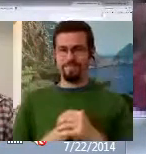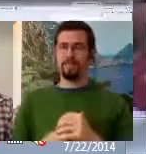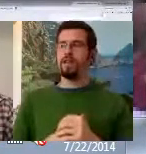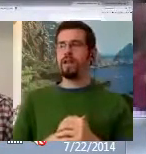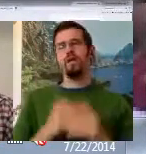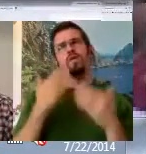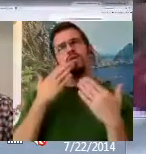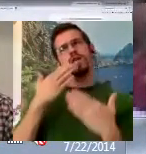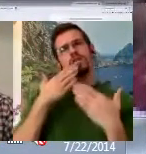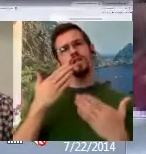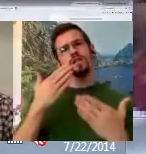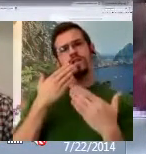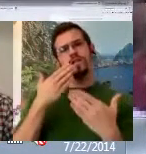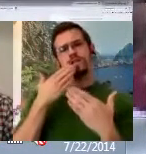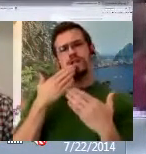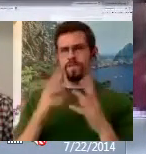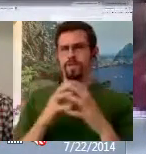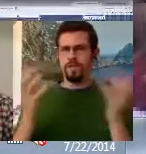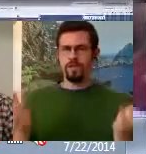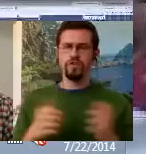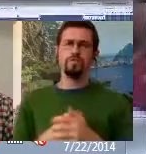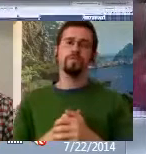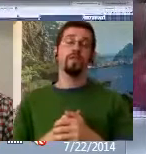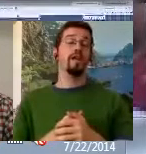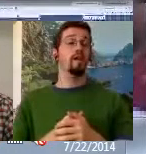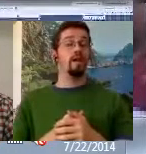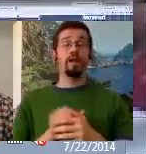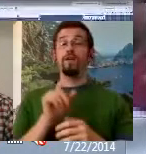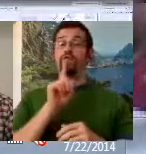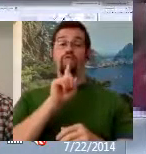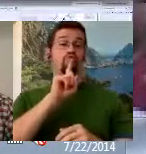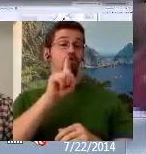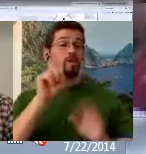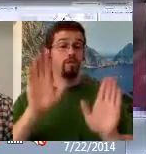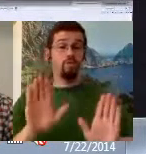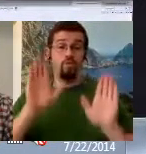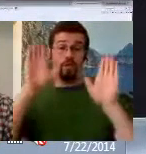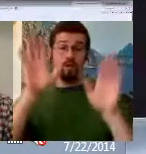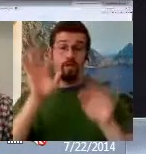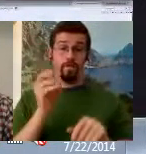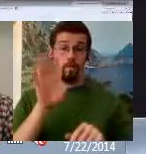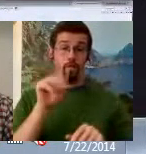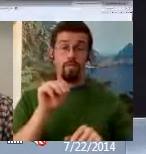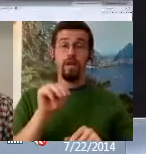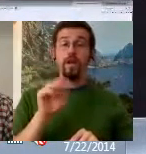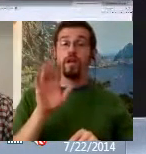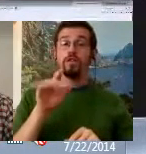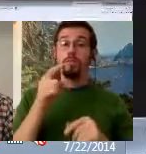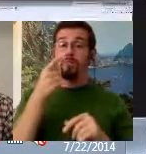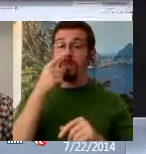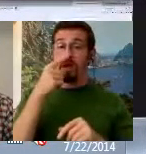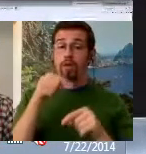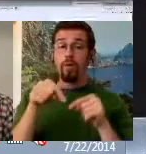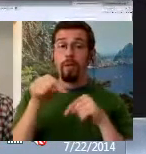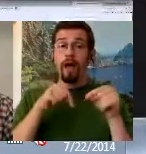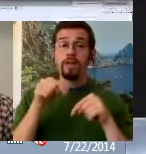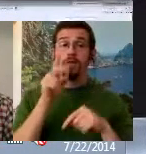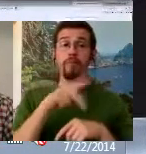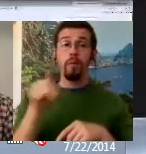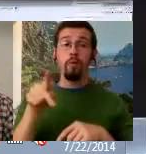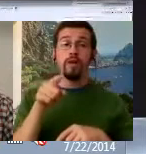Thank you. Thank you very much. It's a wonderful forum. And Steve, can you go back to his, oh, there it is, his PowerPoint?